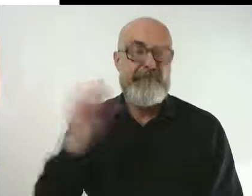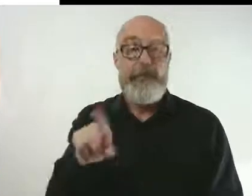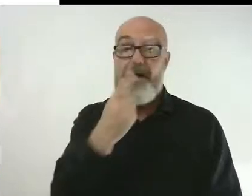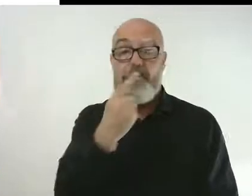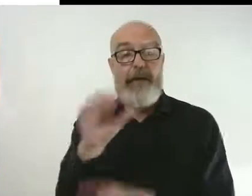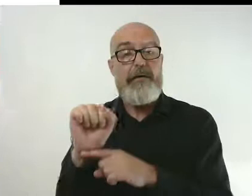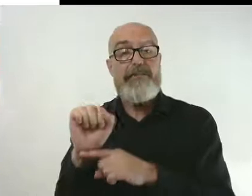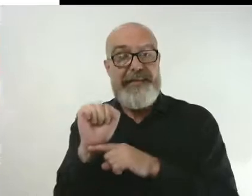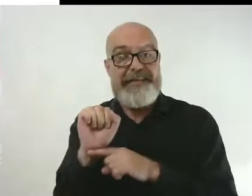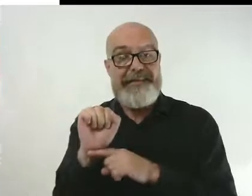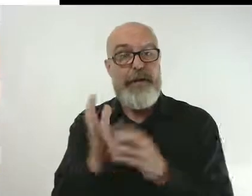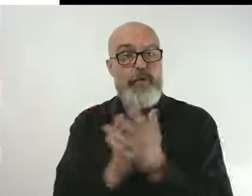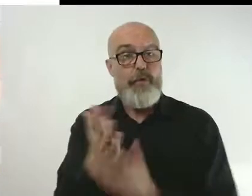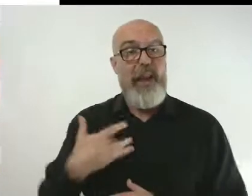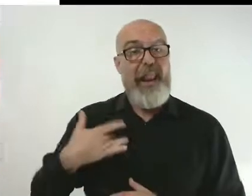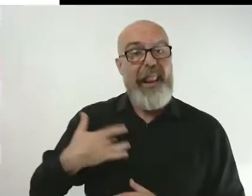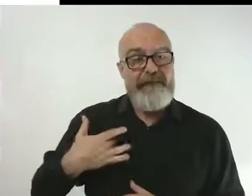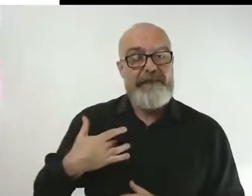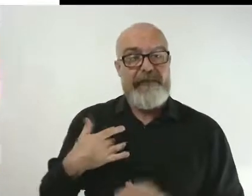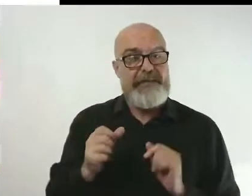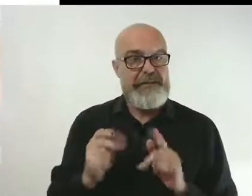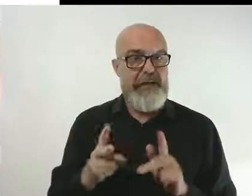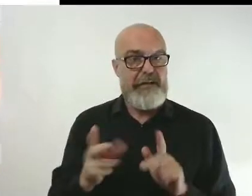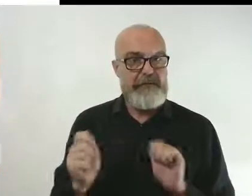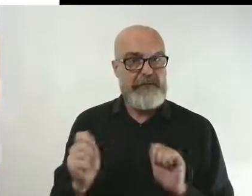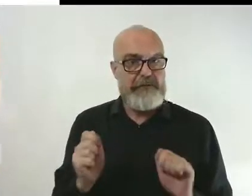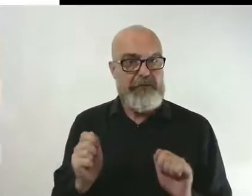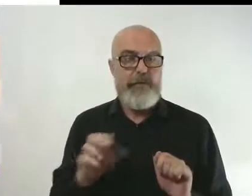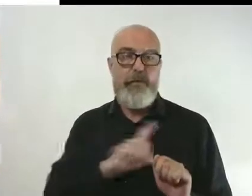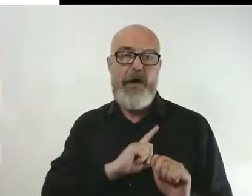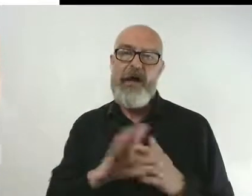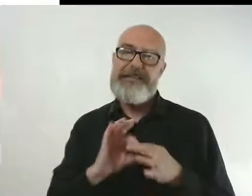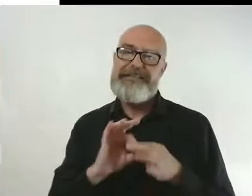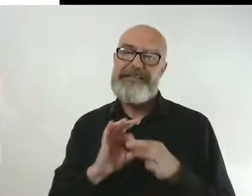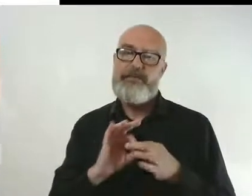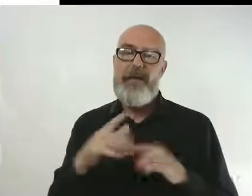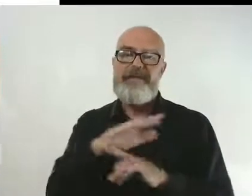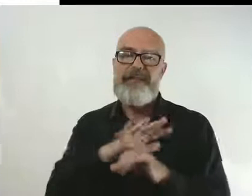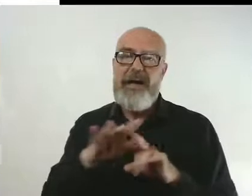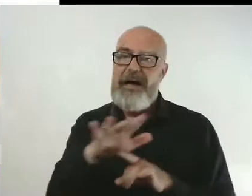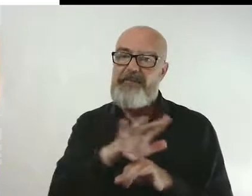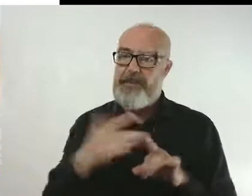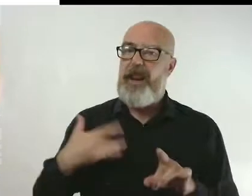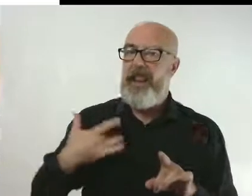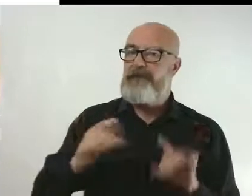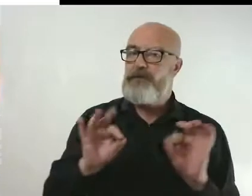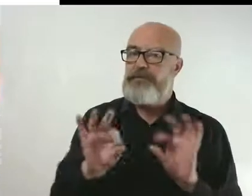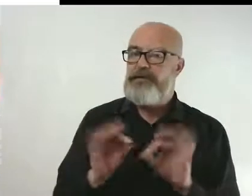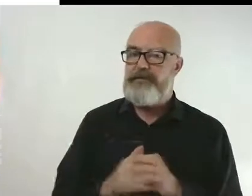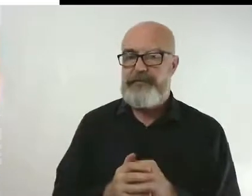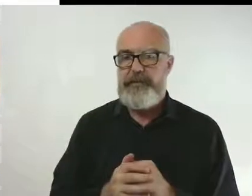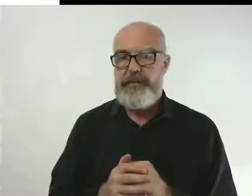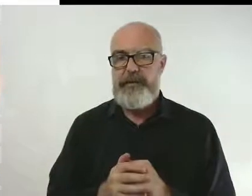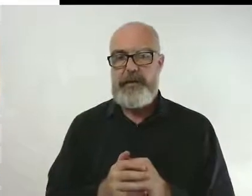consequence of aging, but a potential preventable lifestyle disease as linked to environment and